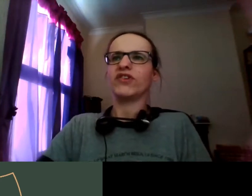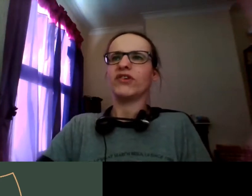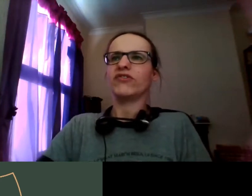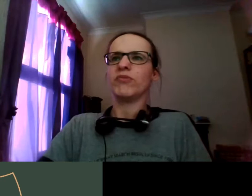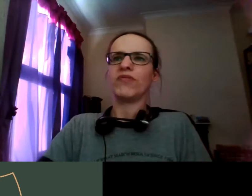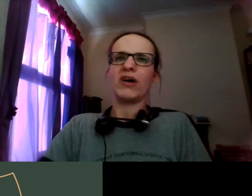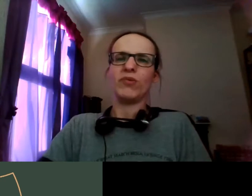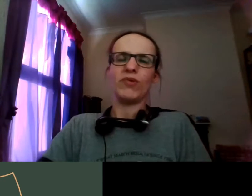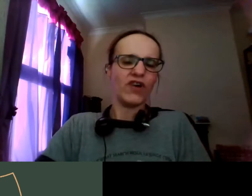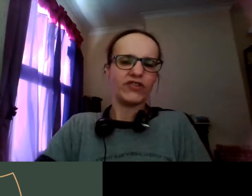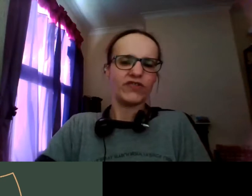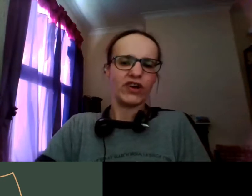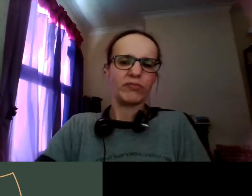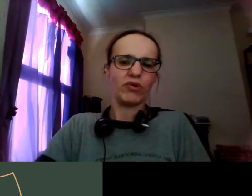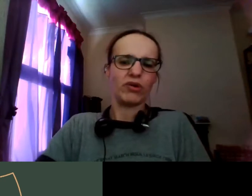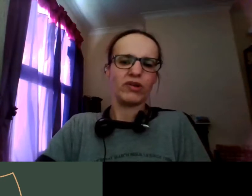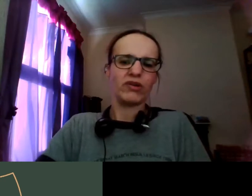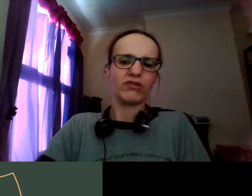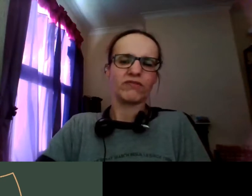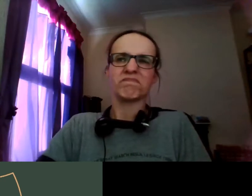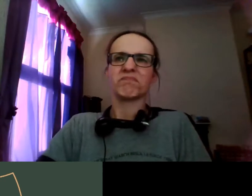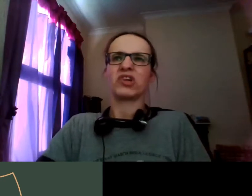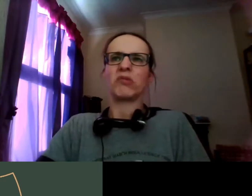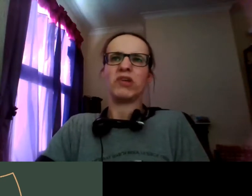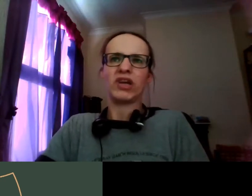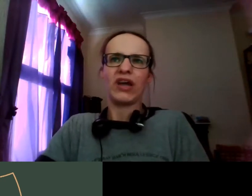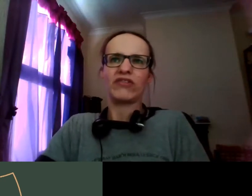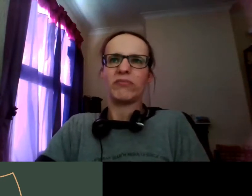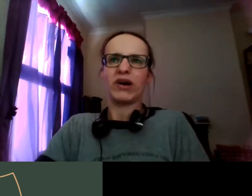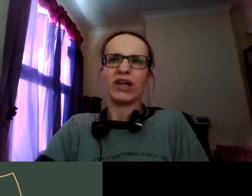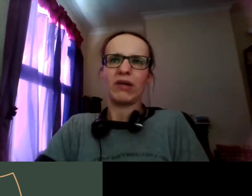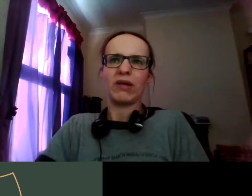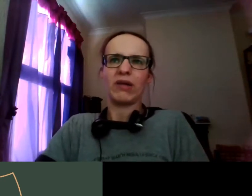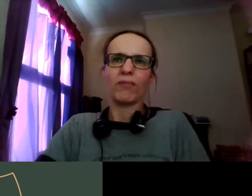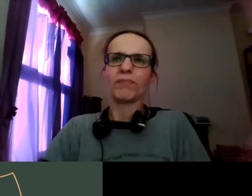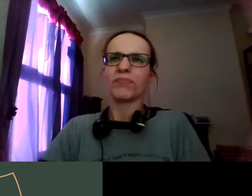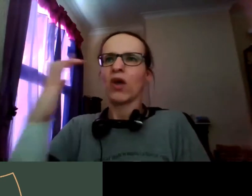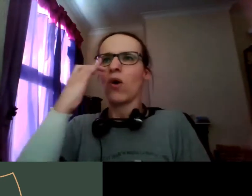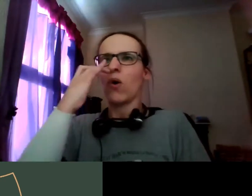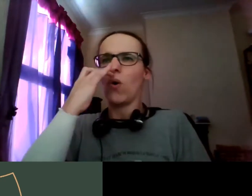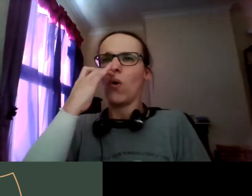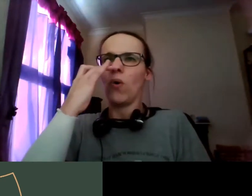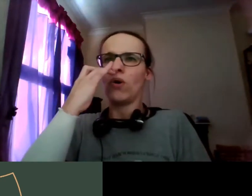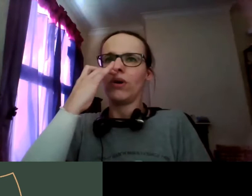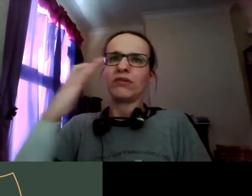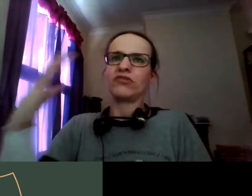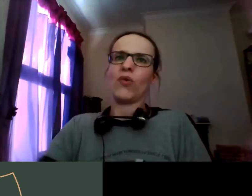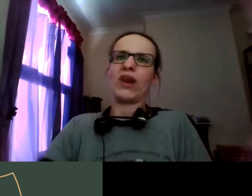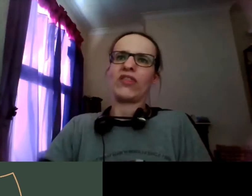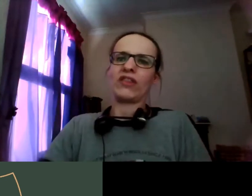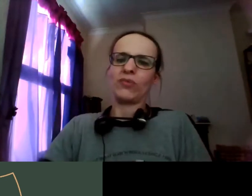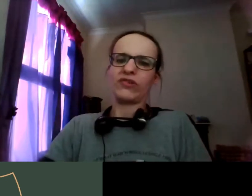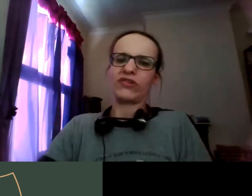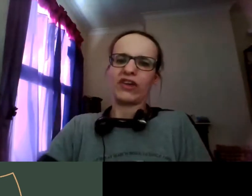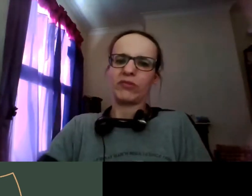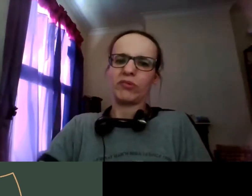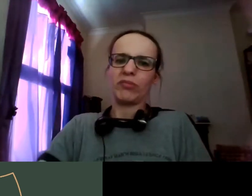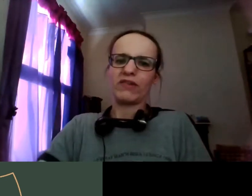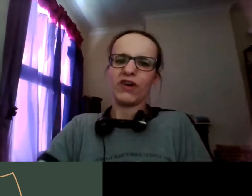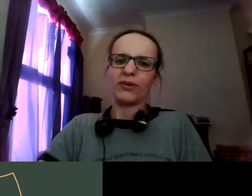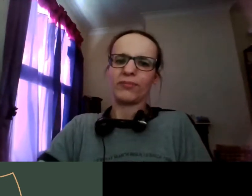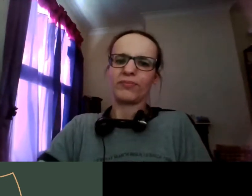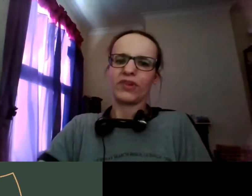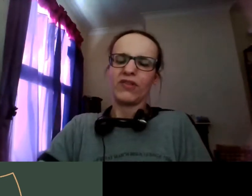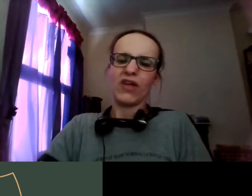HMRC refused to provide me with face-to-face appointments, communication by email, or do anything that was accessible